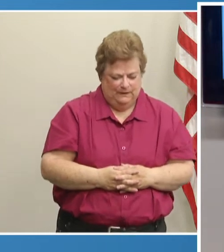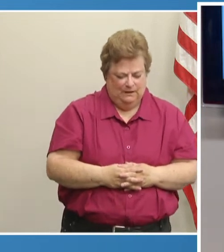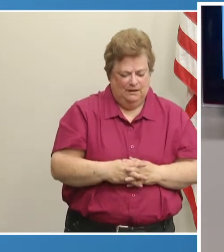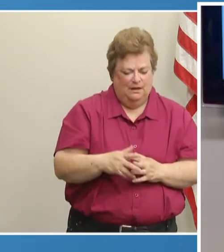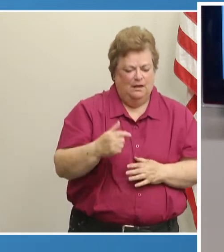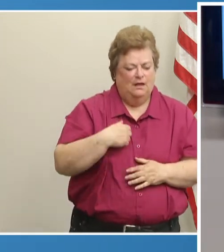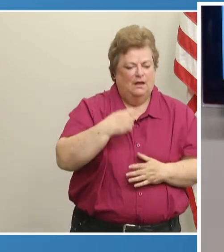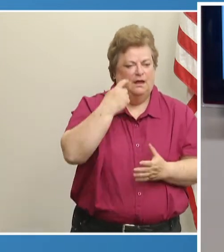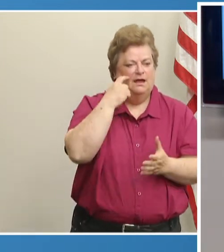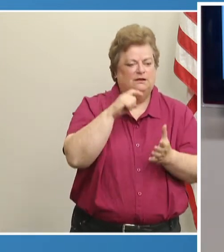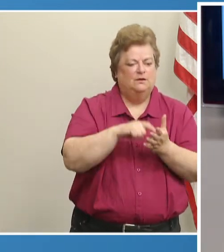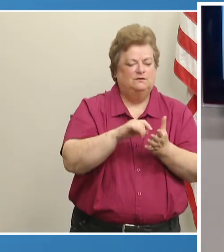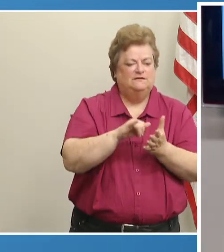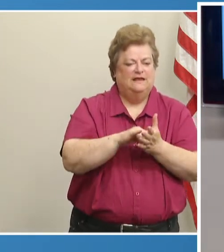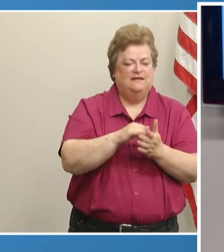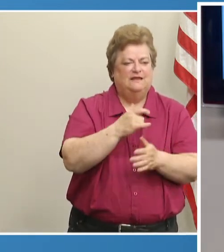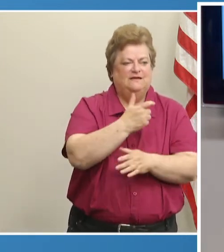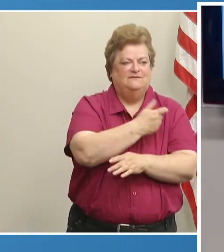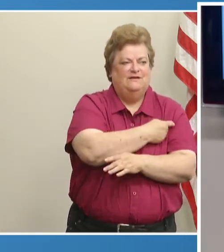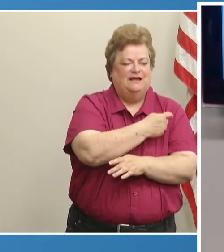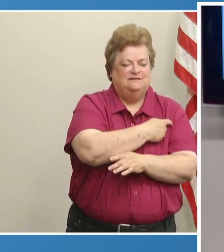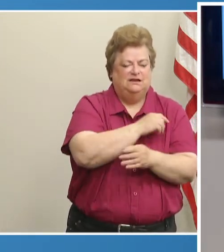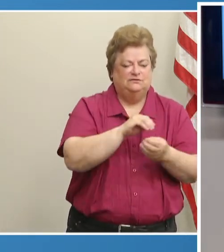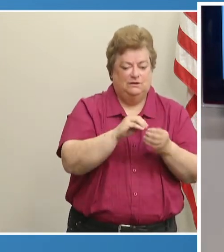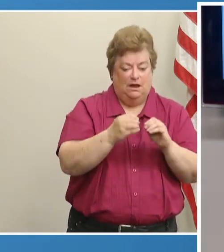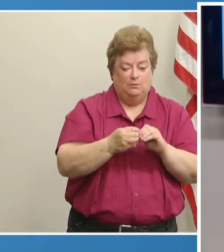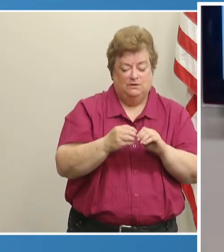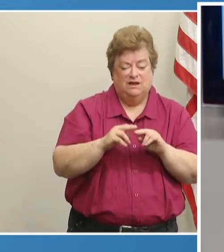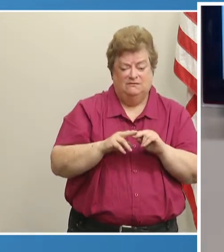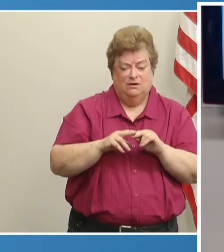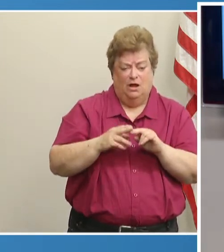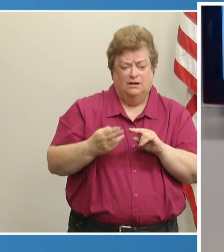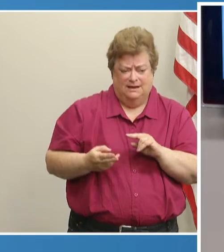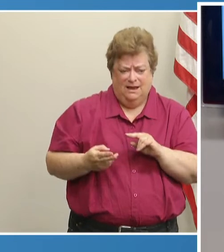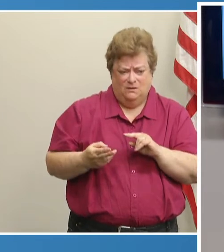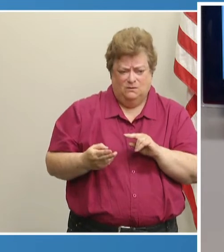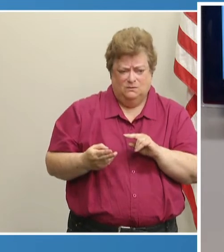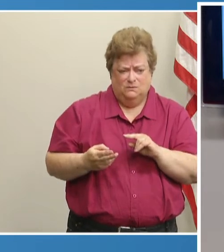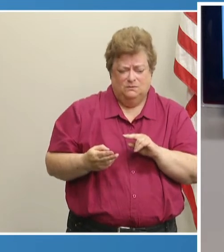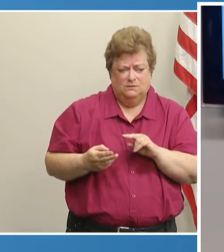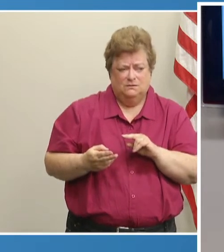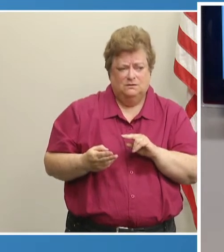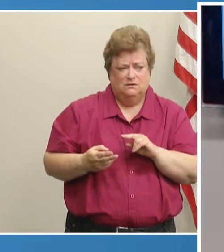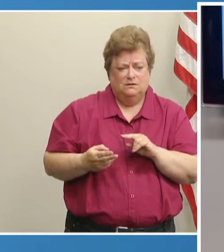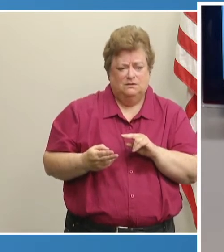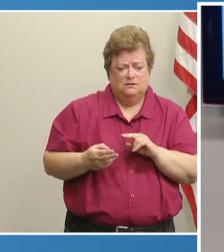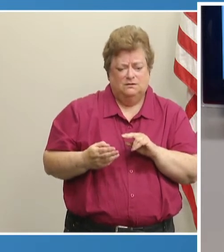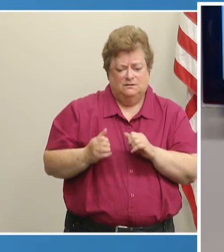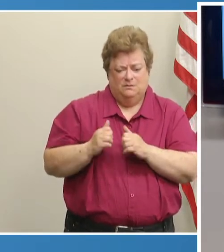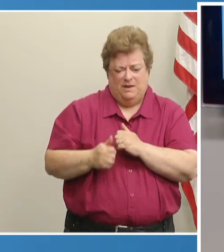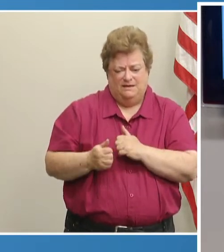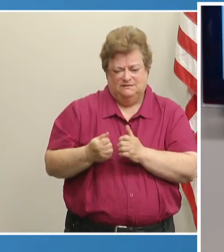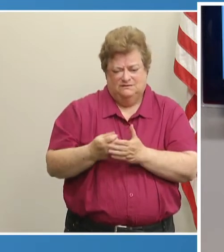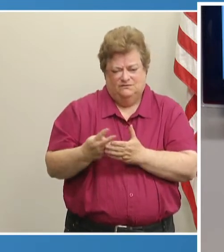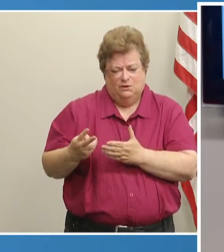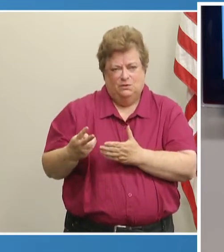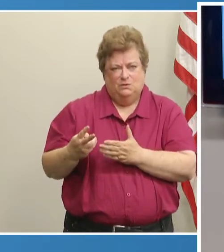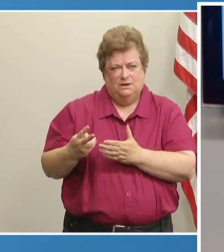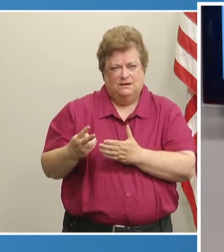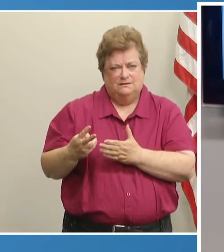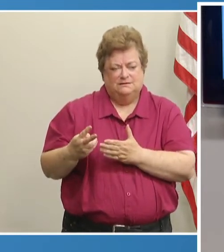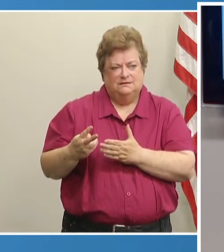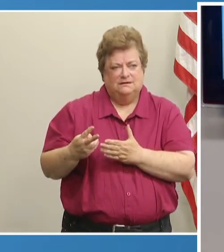that vaccination numbers have gone down quite a bit over the past couple of weeks, especially